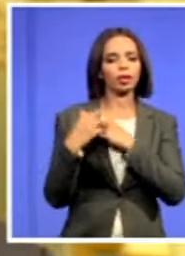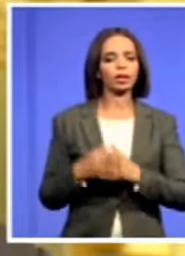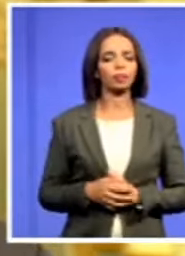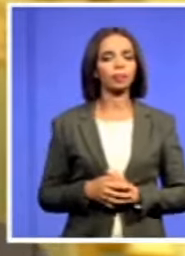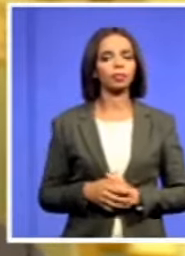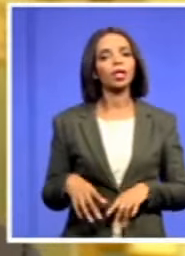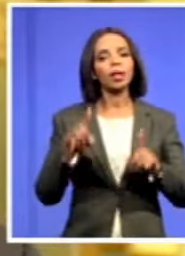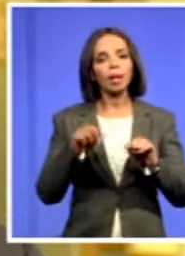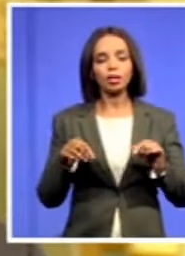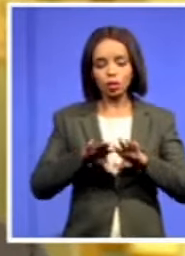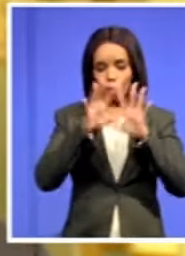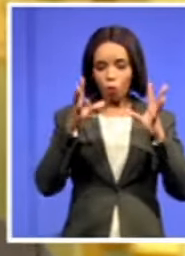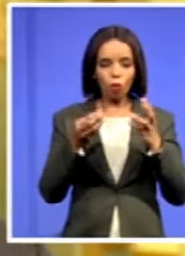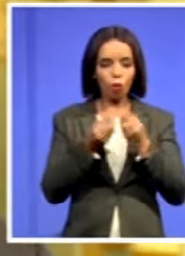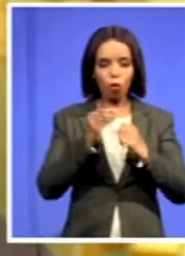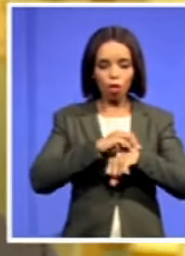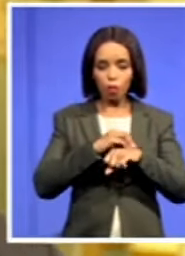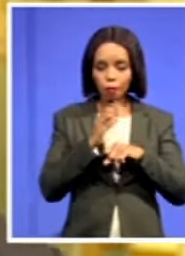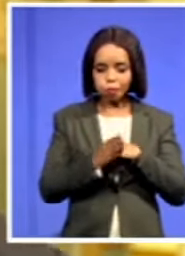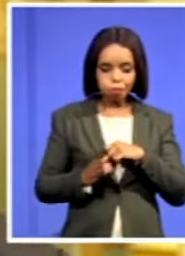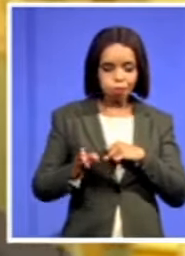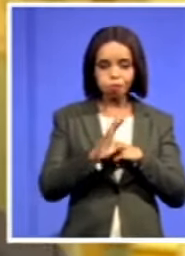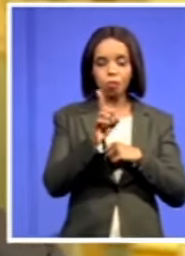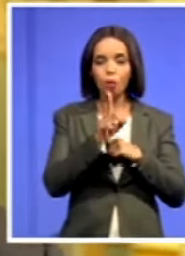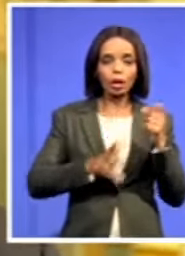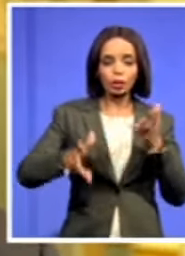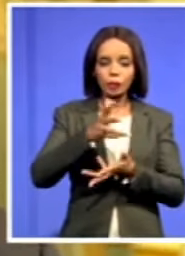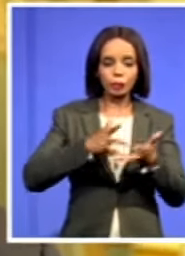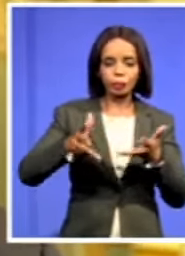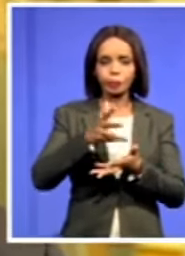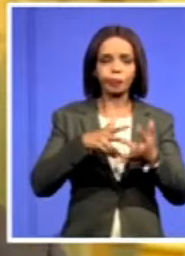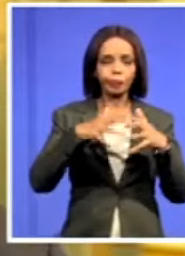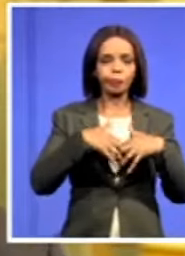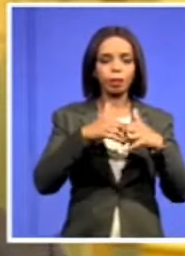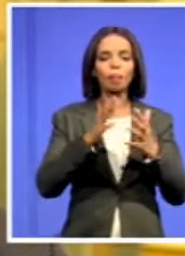come up with some solutions